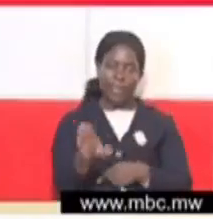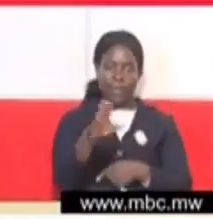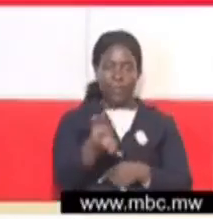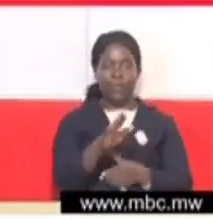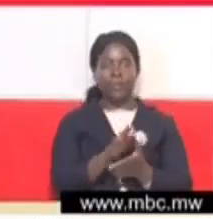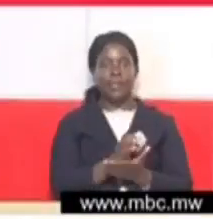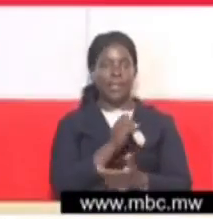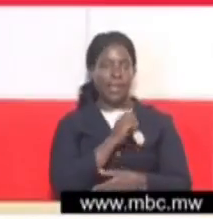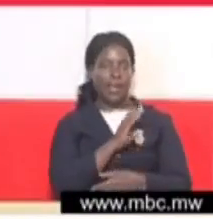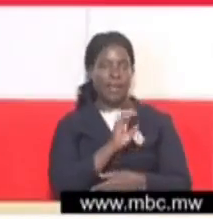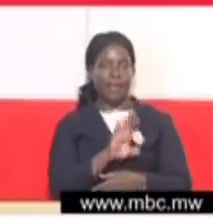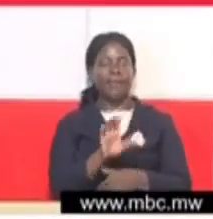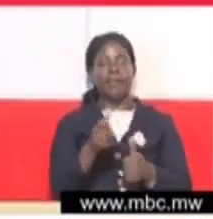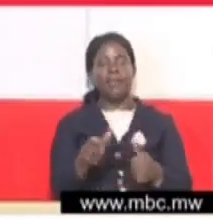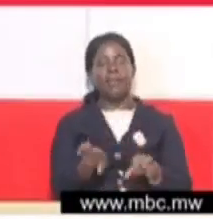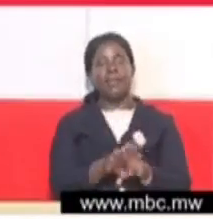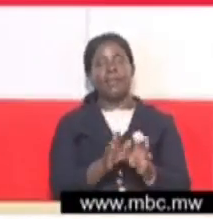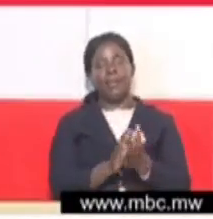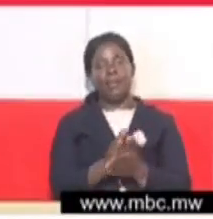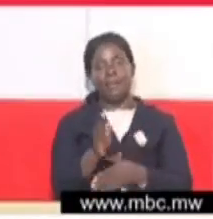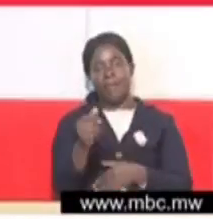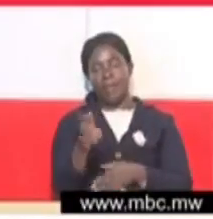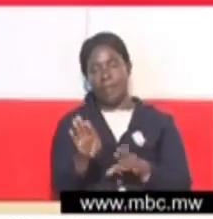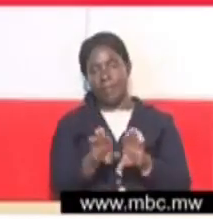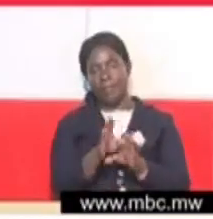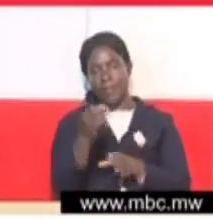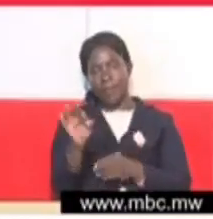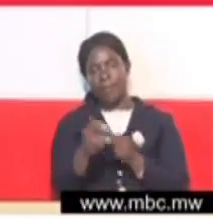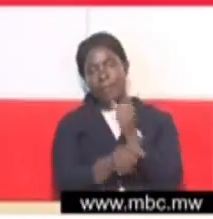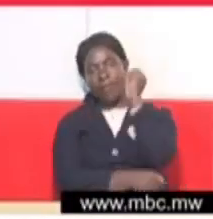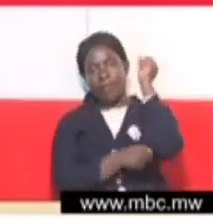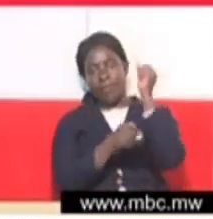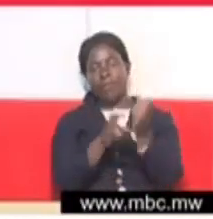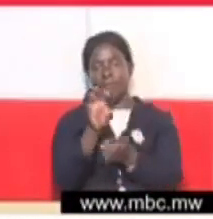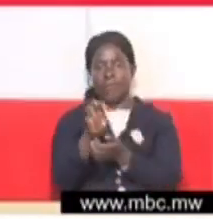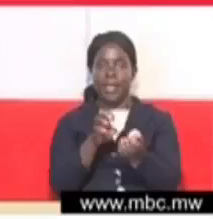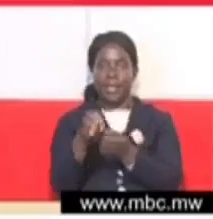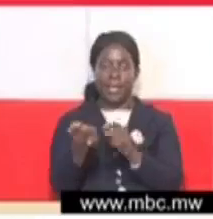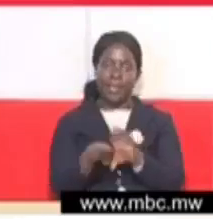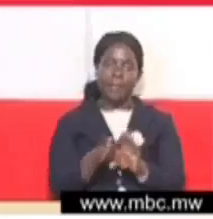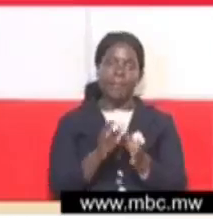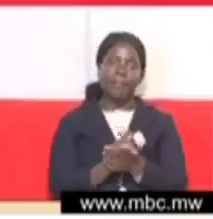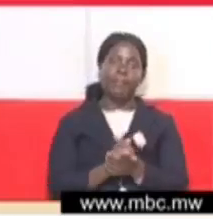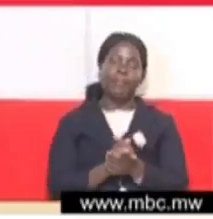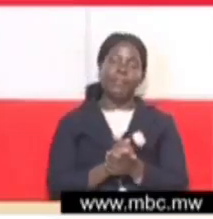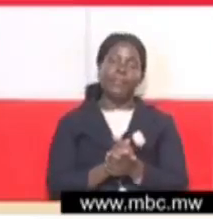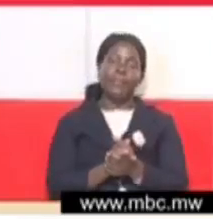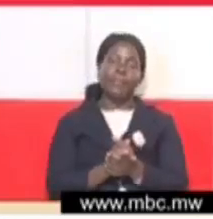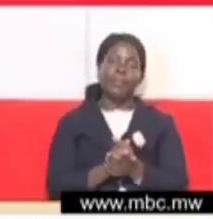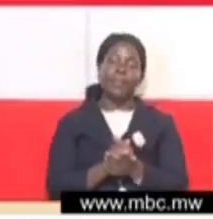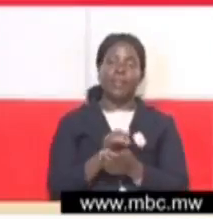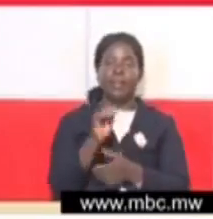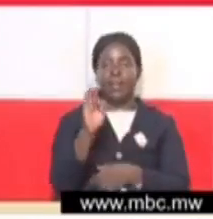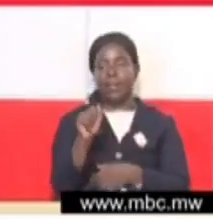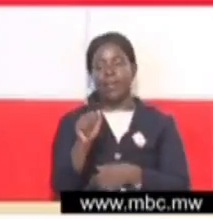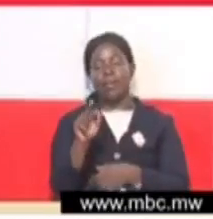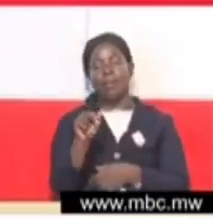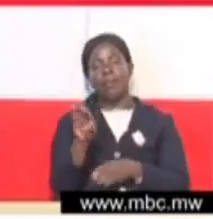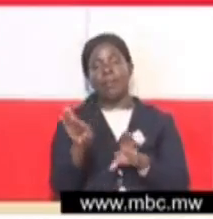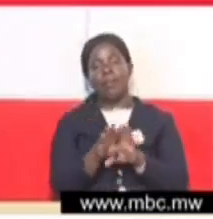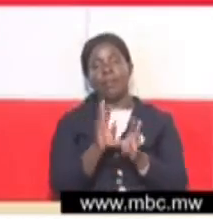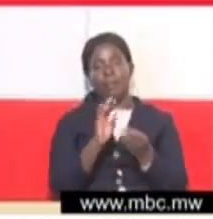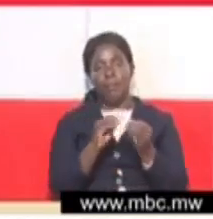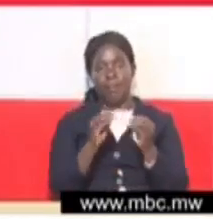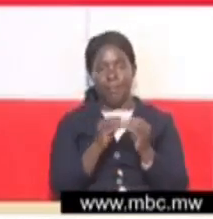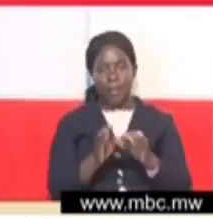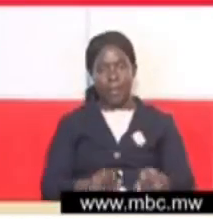life. Financial access for rural markets, smallholders and enterprises, farms, has underscored